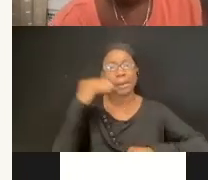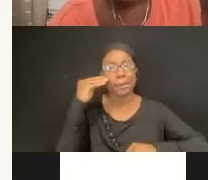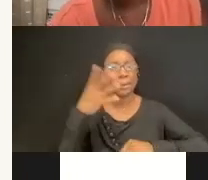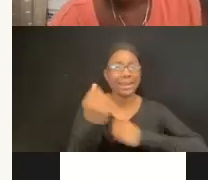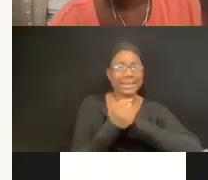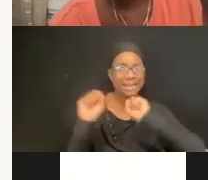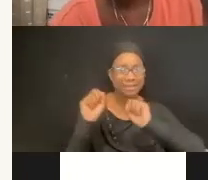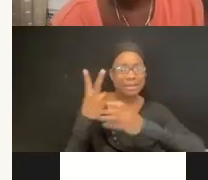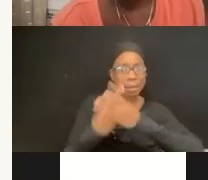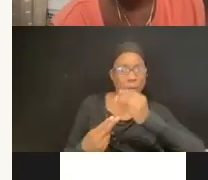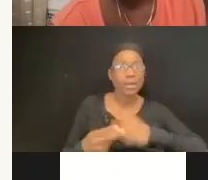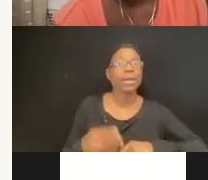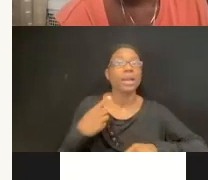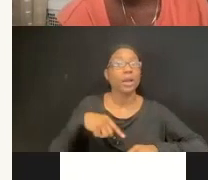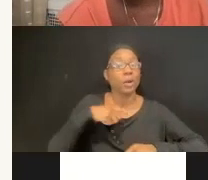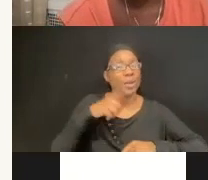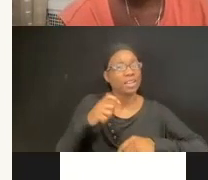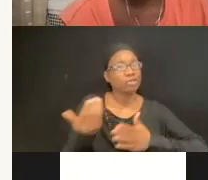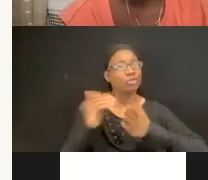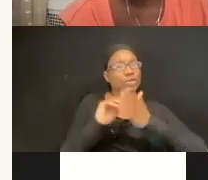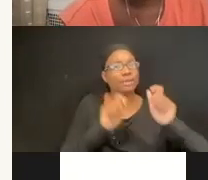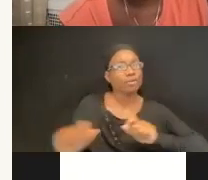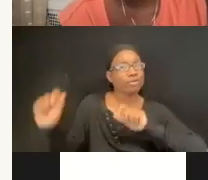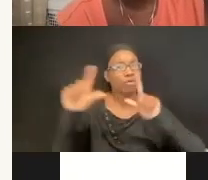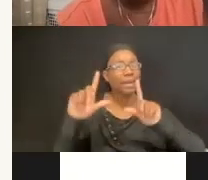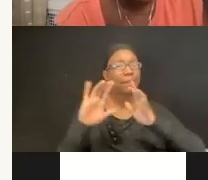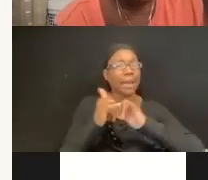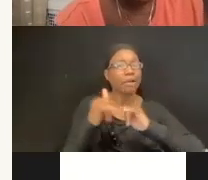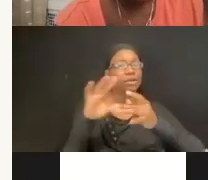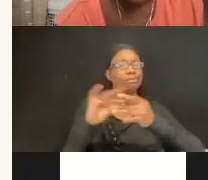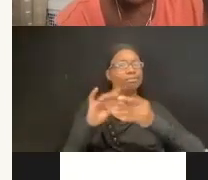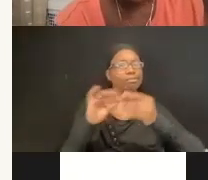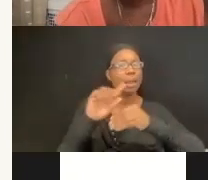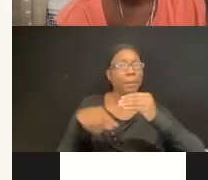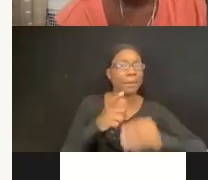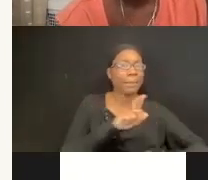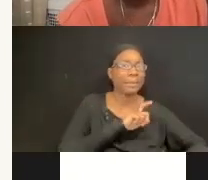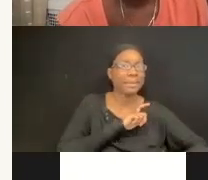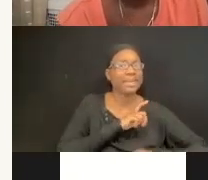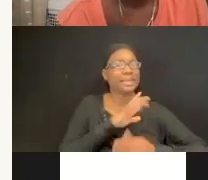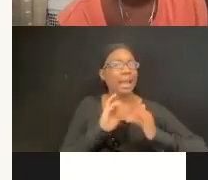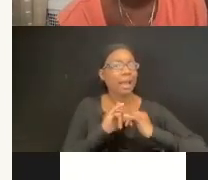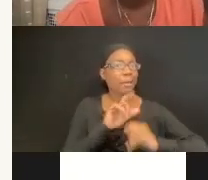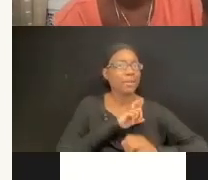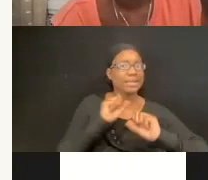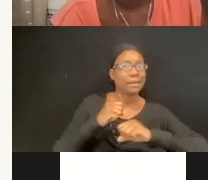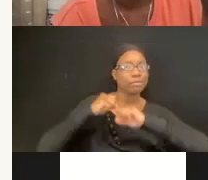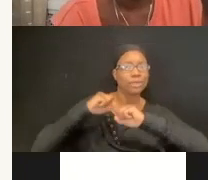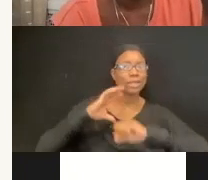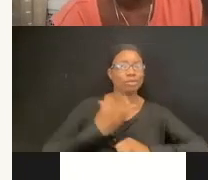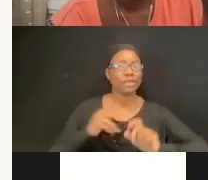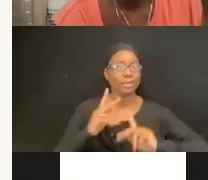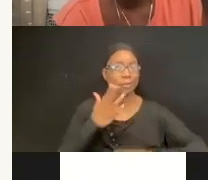protect trans people of color. So in the spring and in the winter, we weren't the only folks